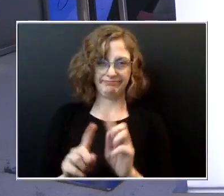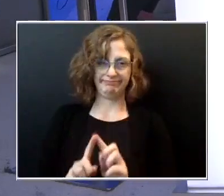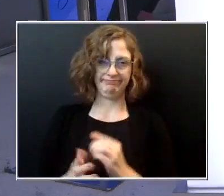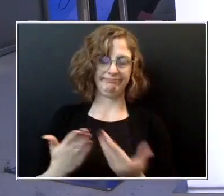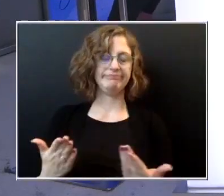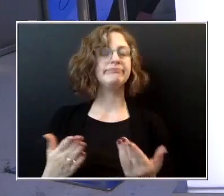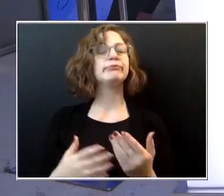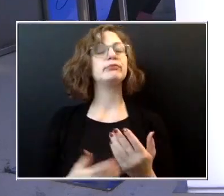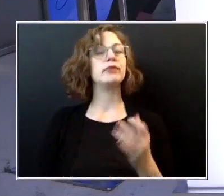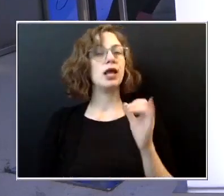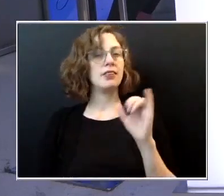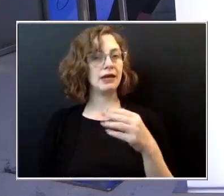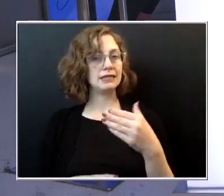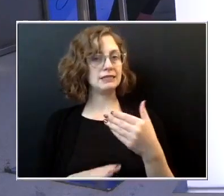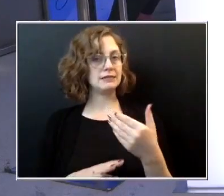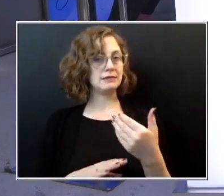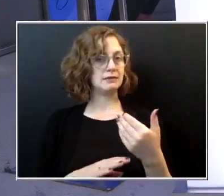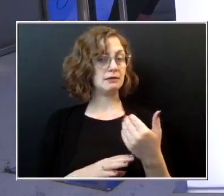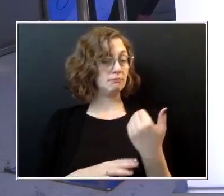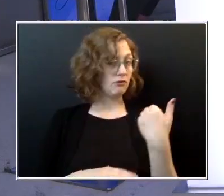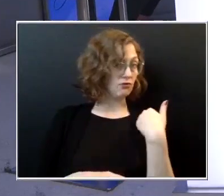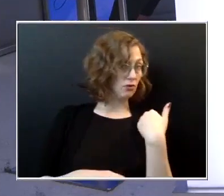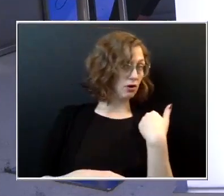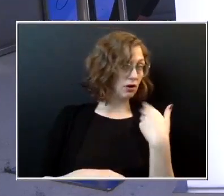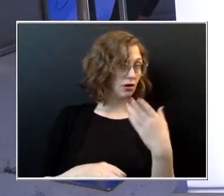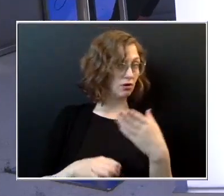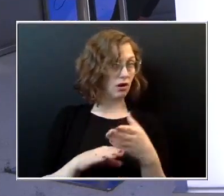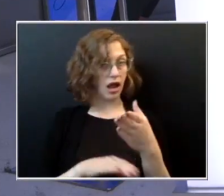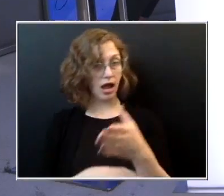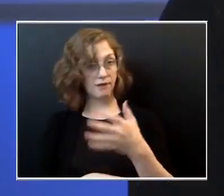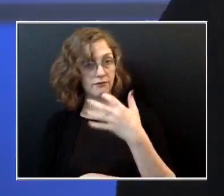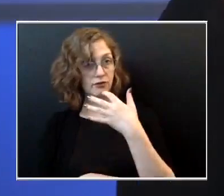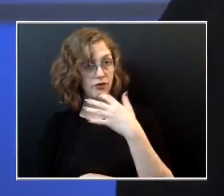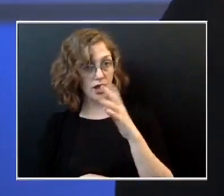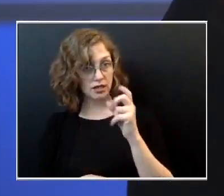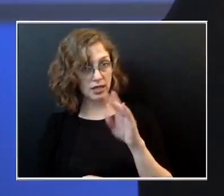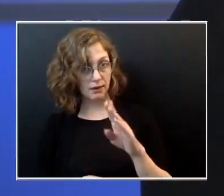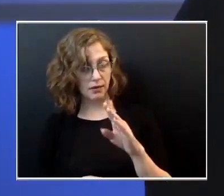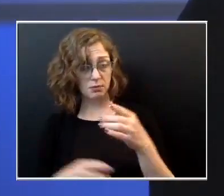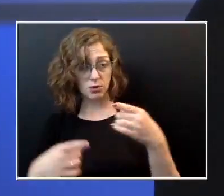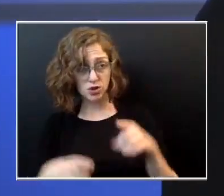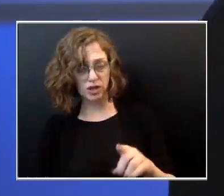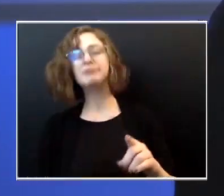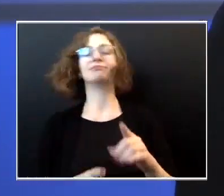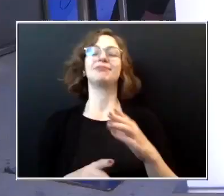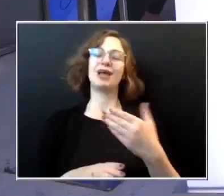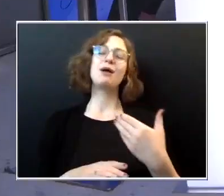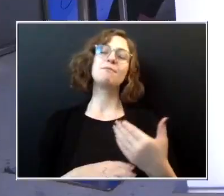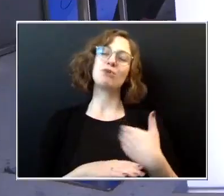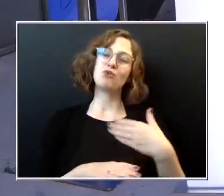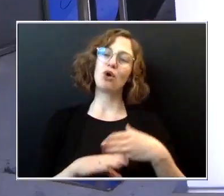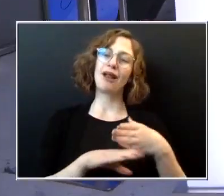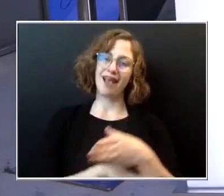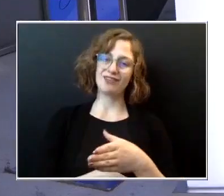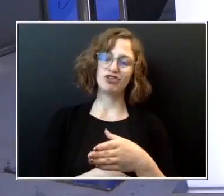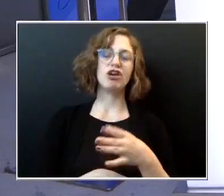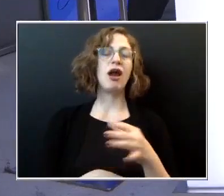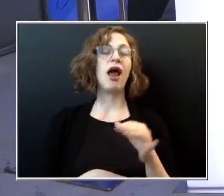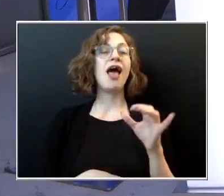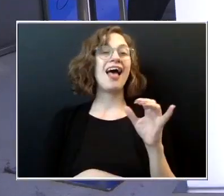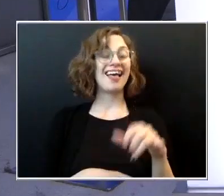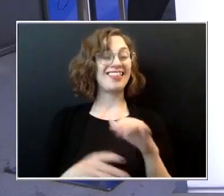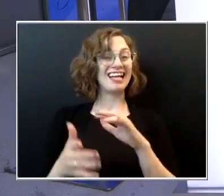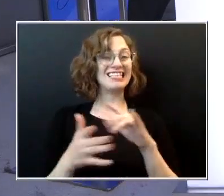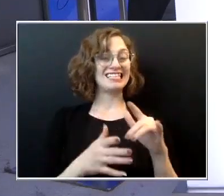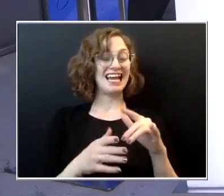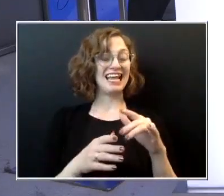after the hot tub or during the hot tub of some sort, right? Yep, before and after our intervention, which is 10 weeks long. All right, very interesting. Now, you can't do